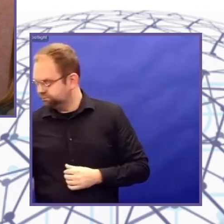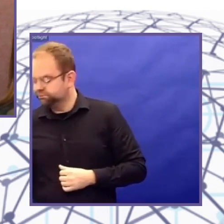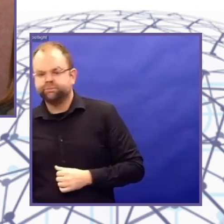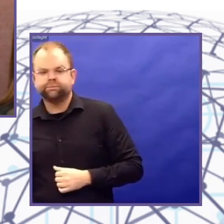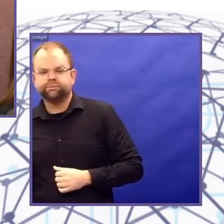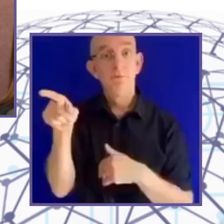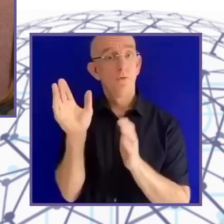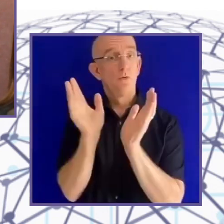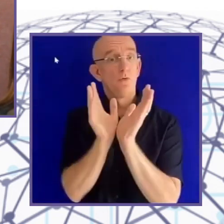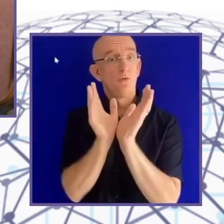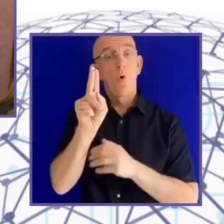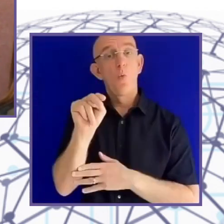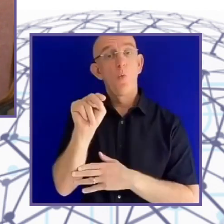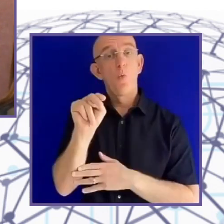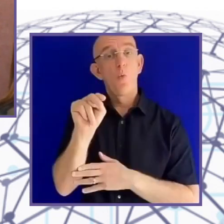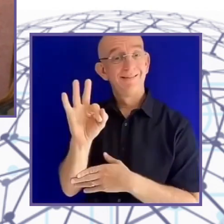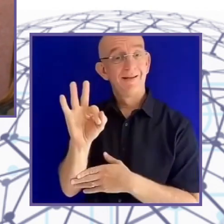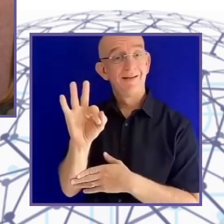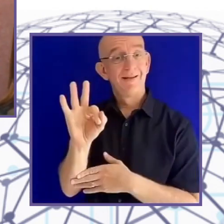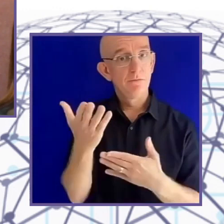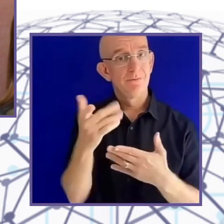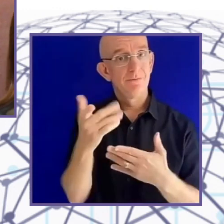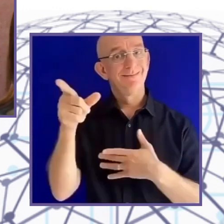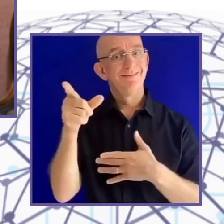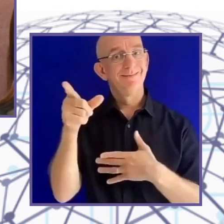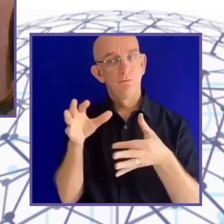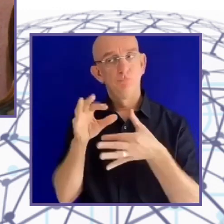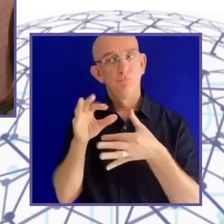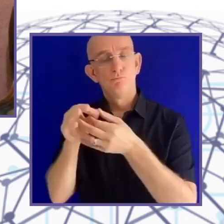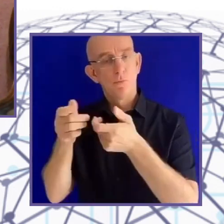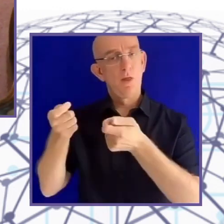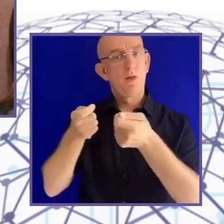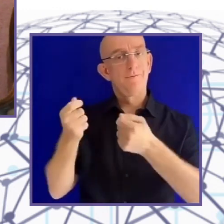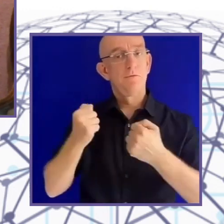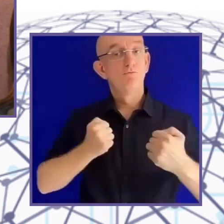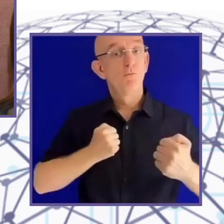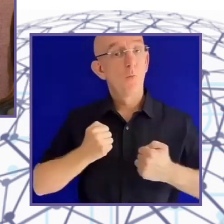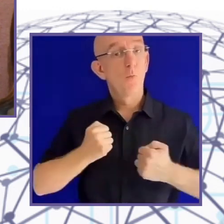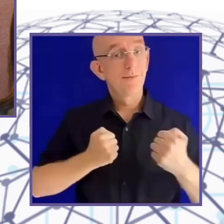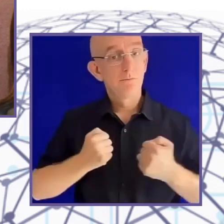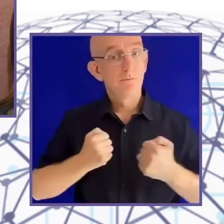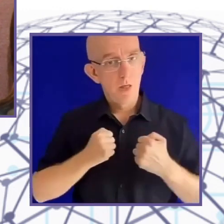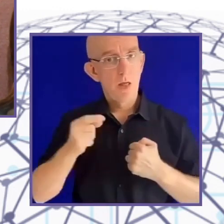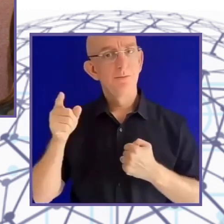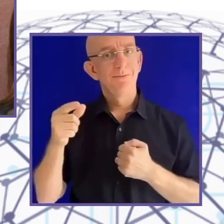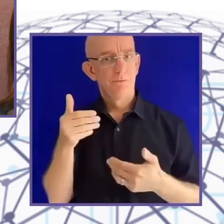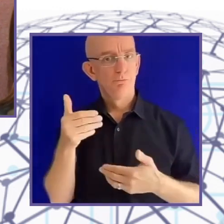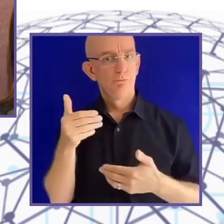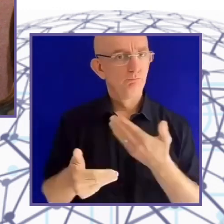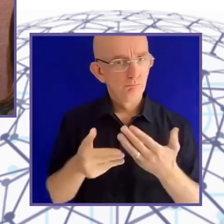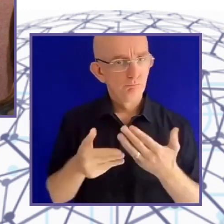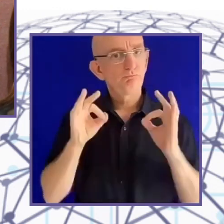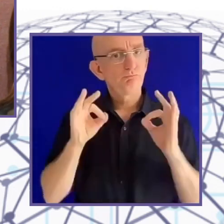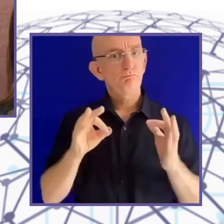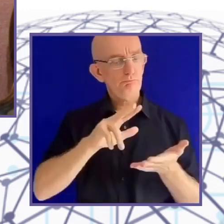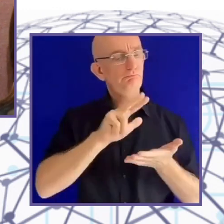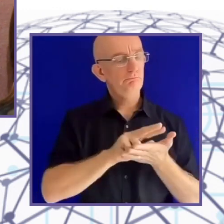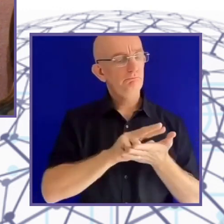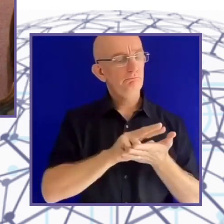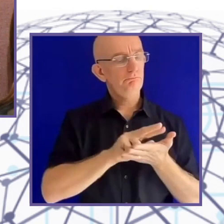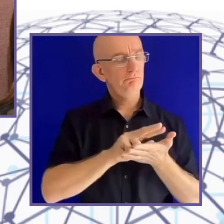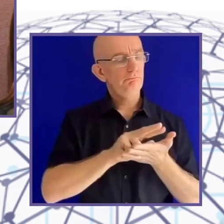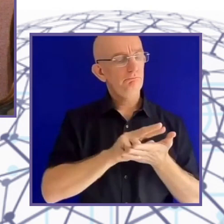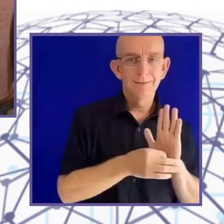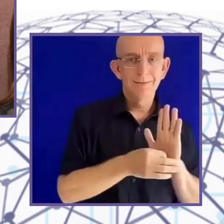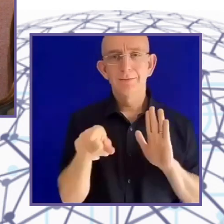4 districts. Staff were trained and fitting centres were set up, with 1,250